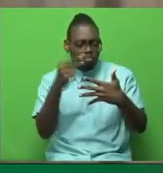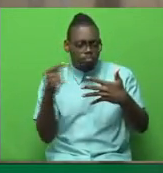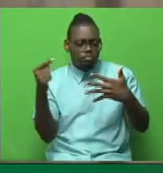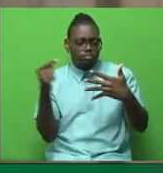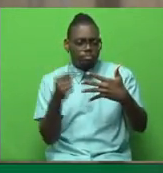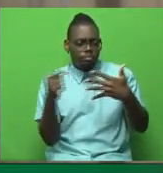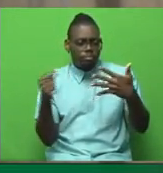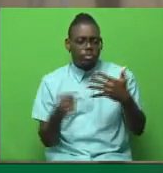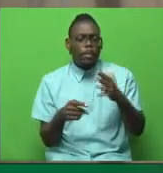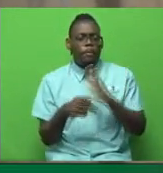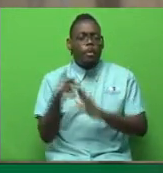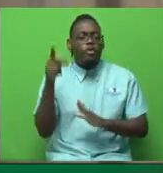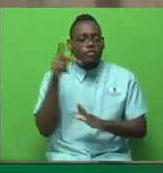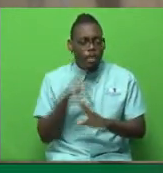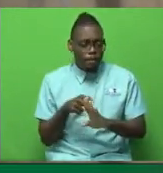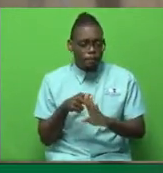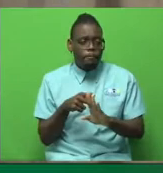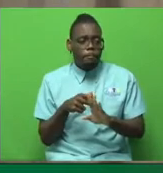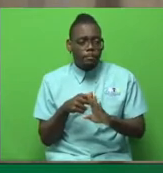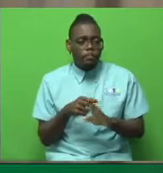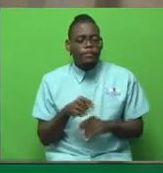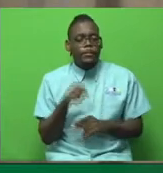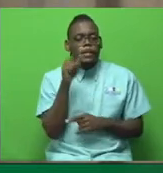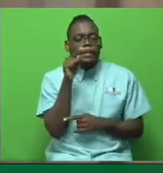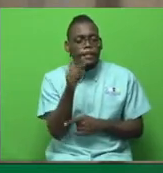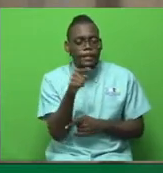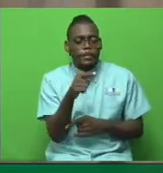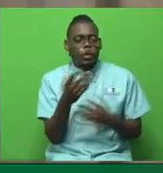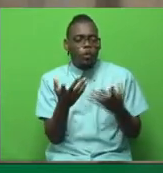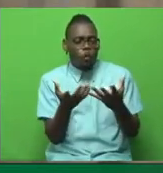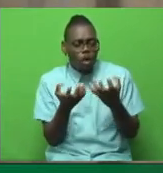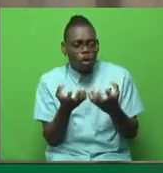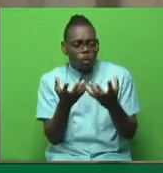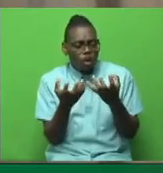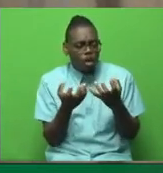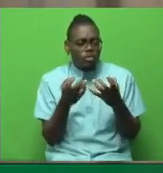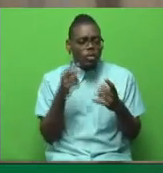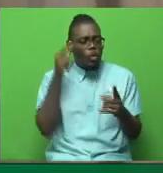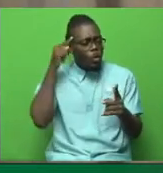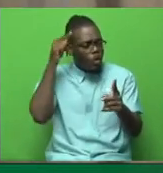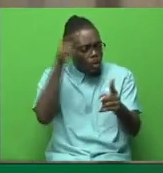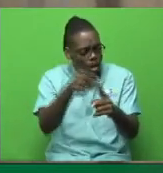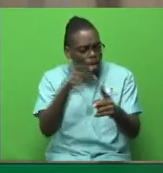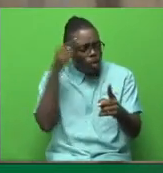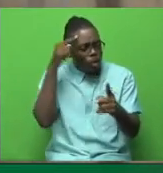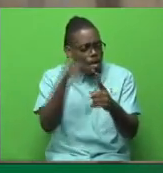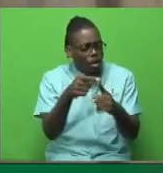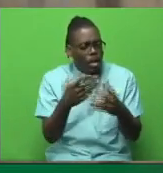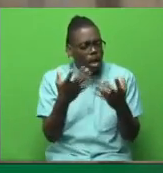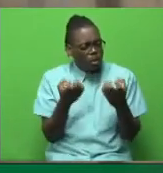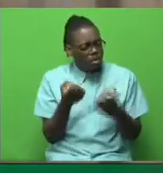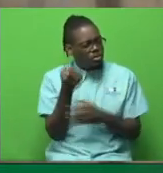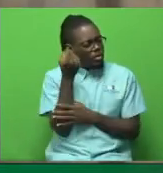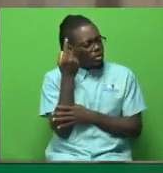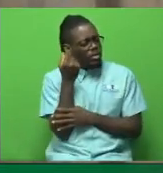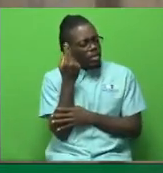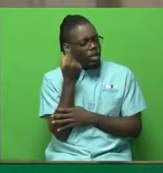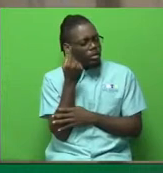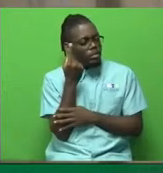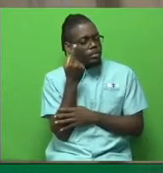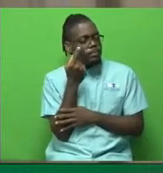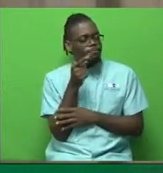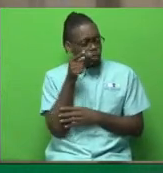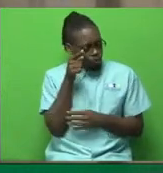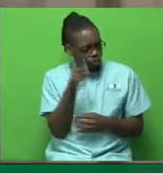complete that they are intending to pursue I want to understand if you were in fact an educator during